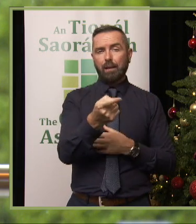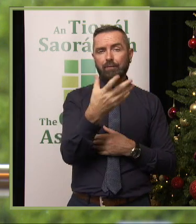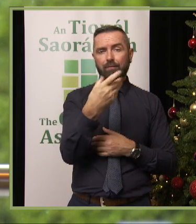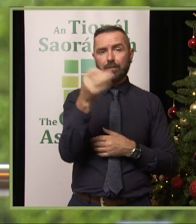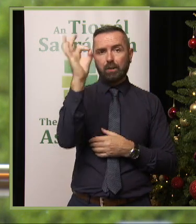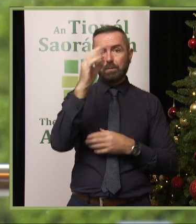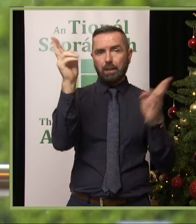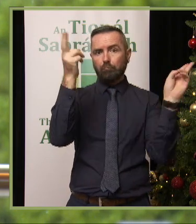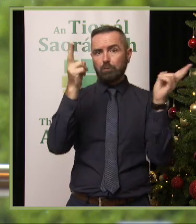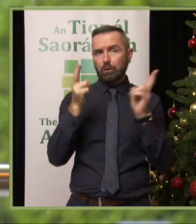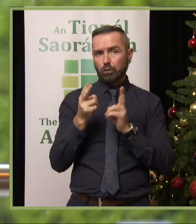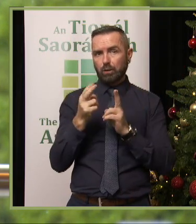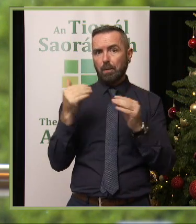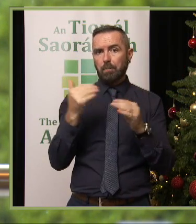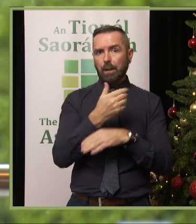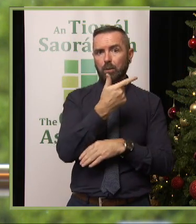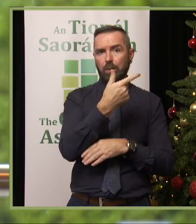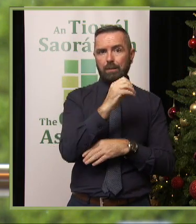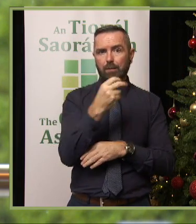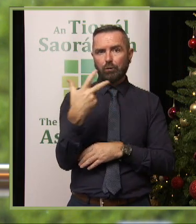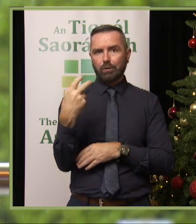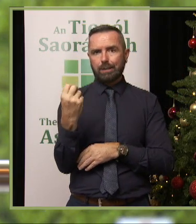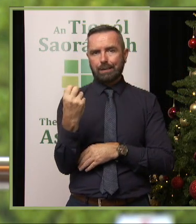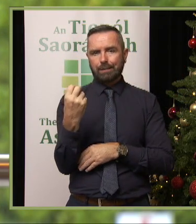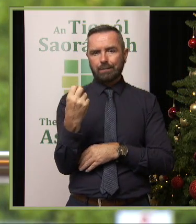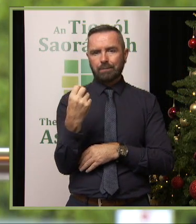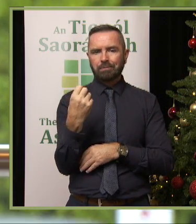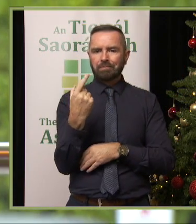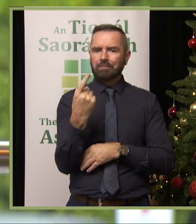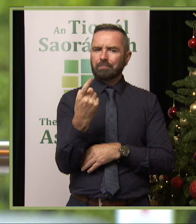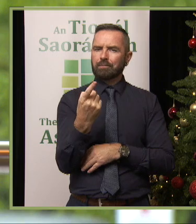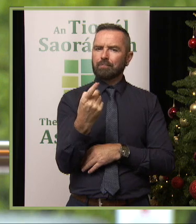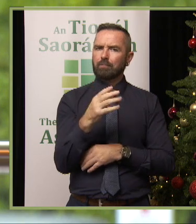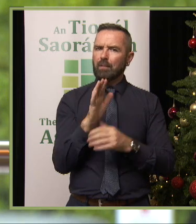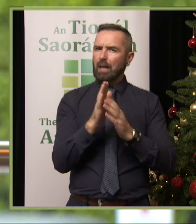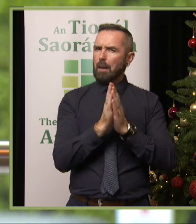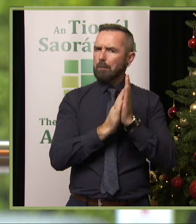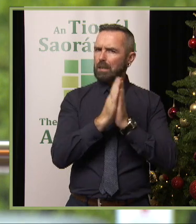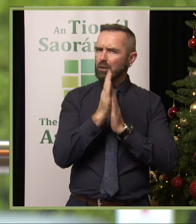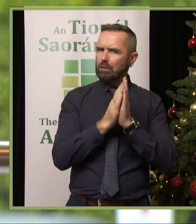50% reduction by 2030. That's extremely ambitious,